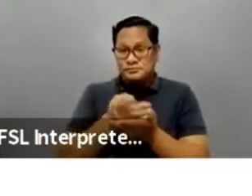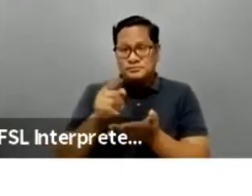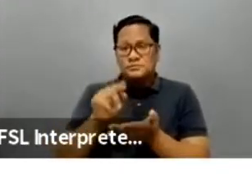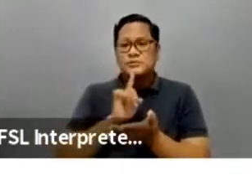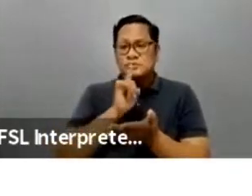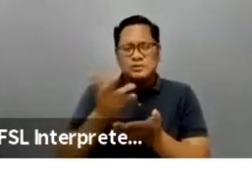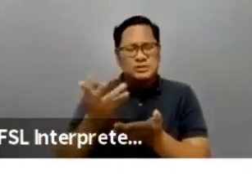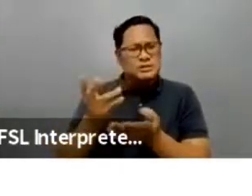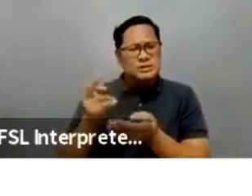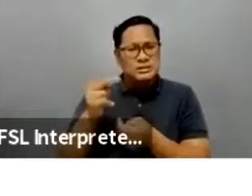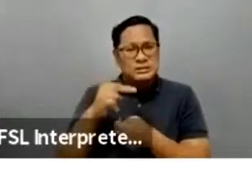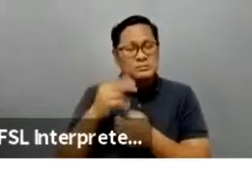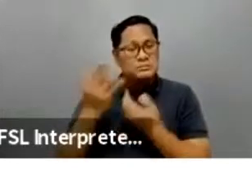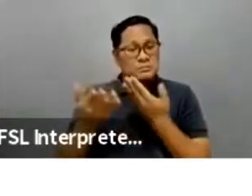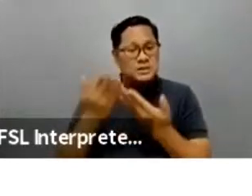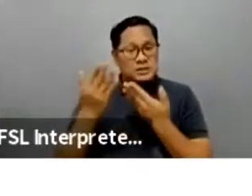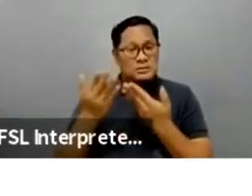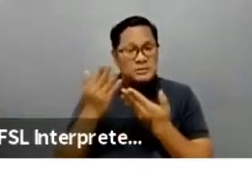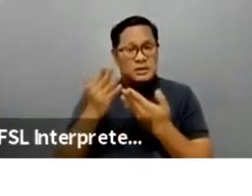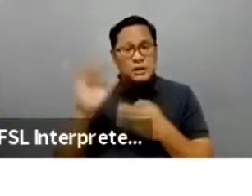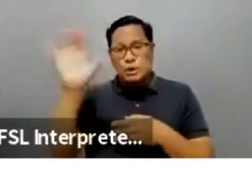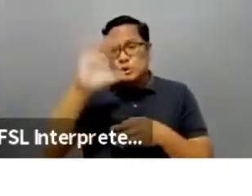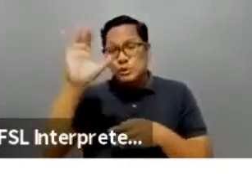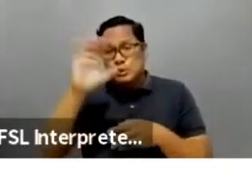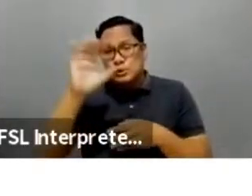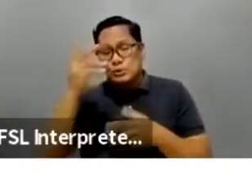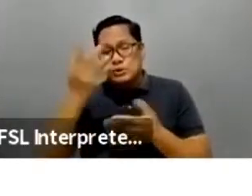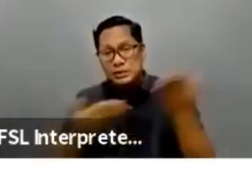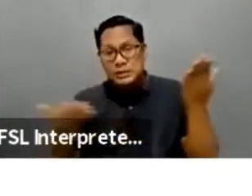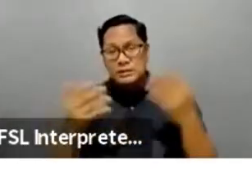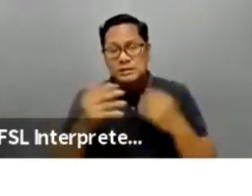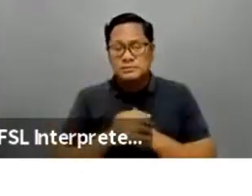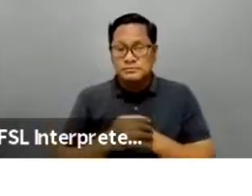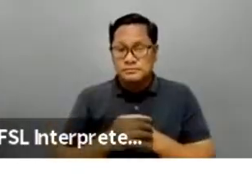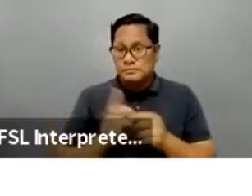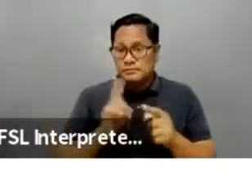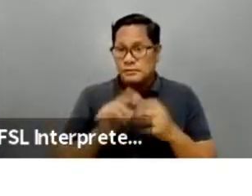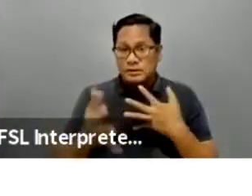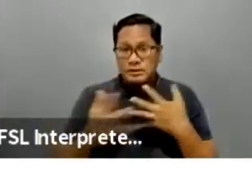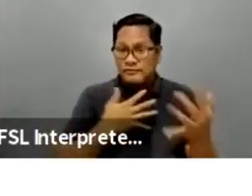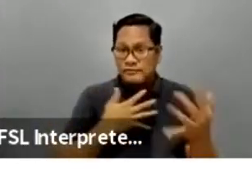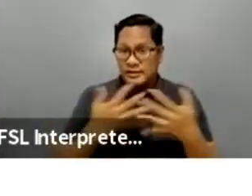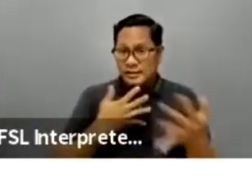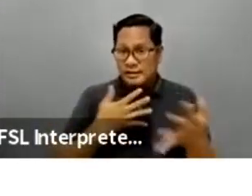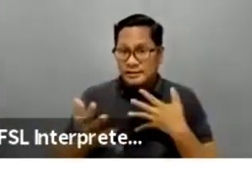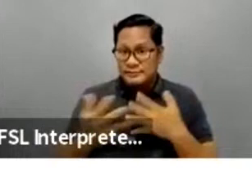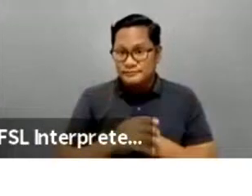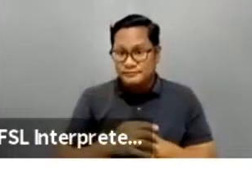health, so they probably used it for other things. Okay, but nonetheless,